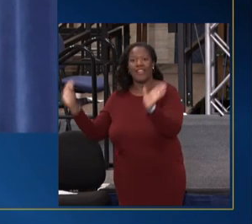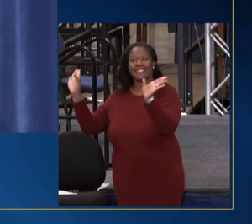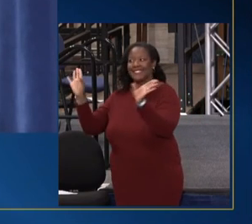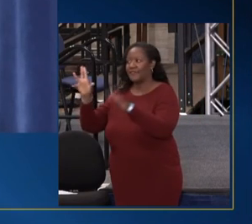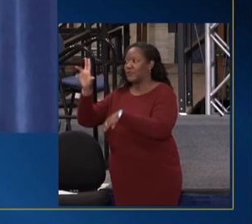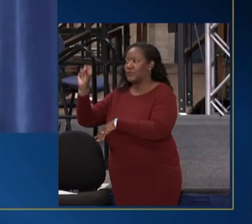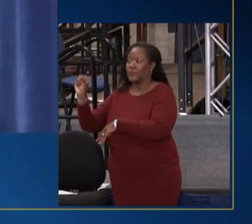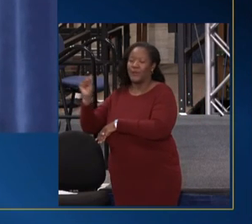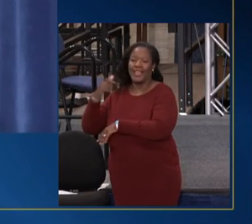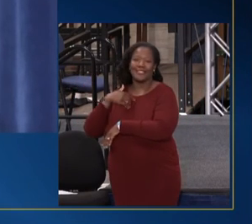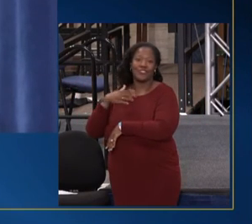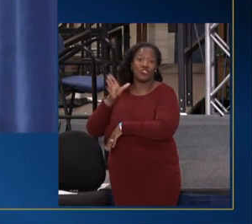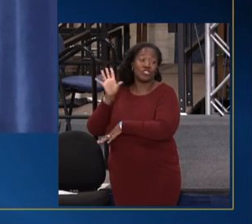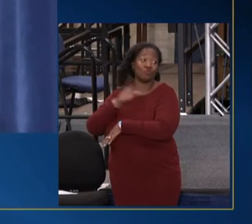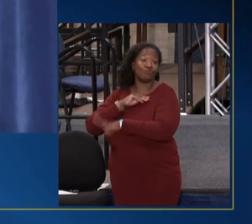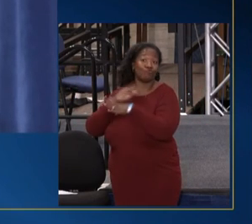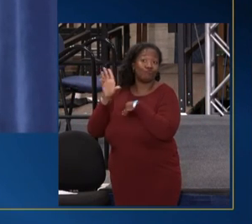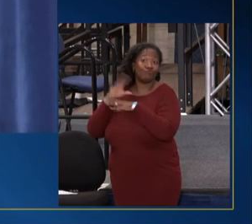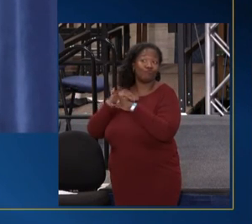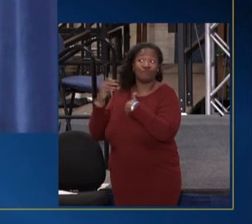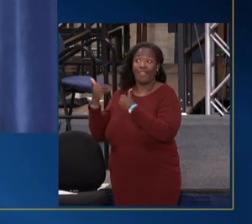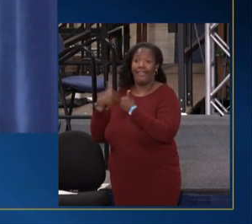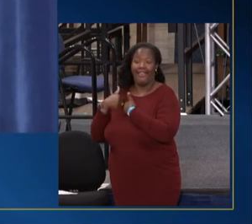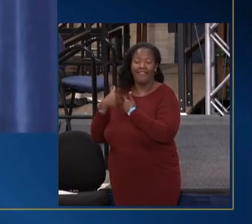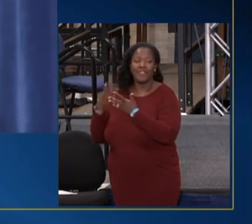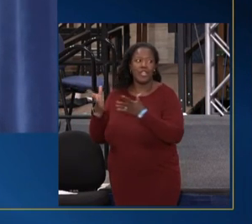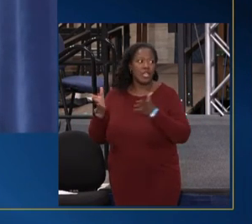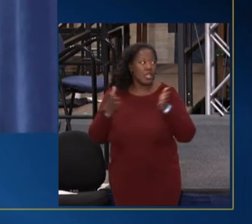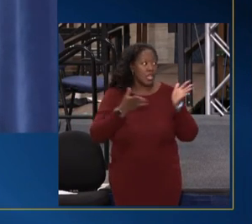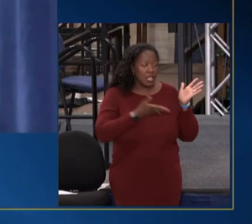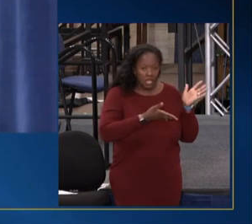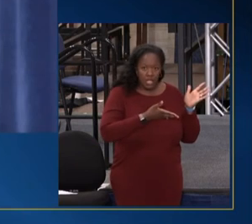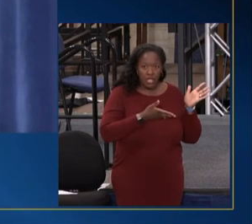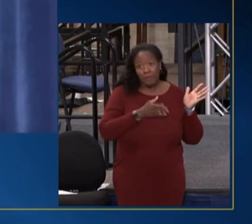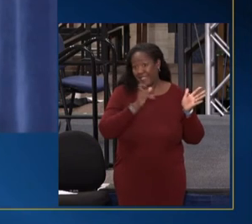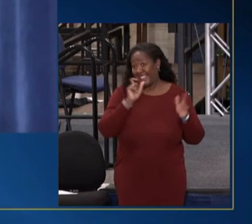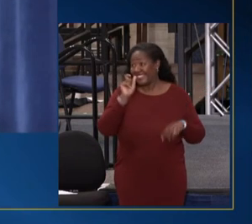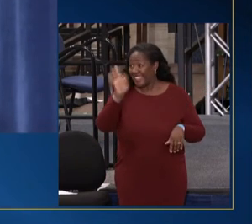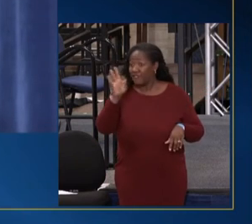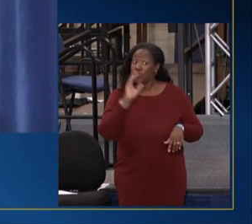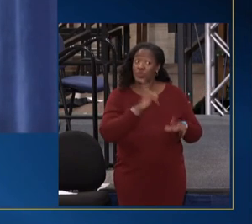for granted in your own workplace, if you can get a job,